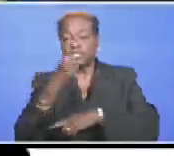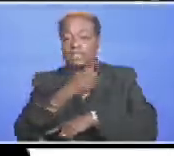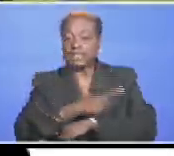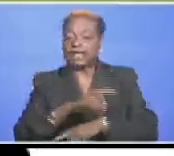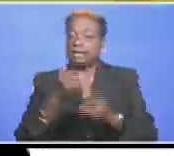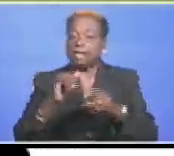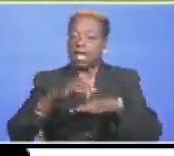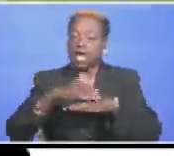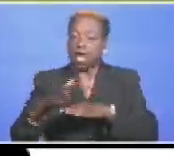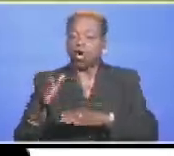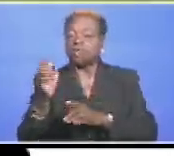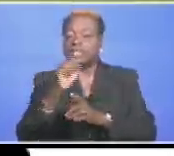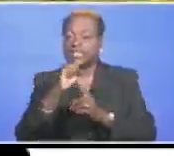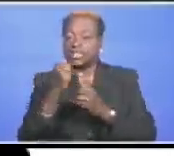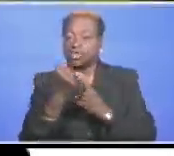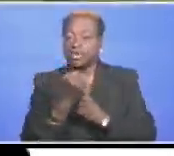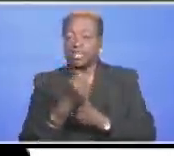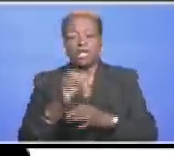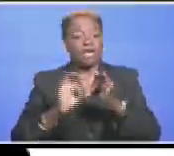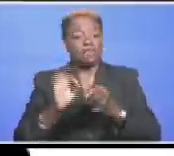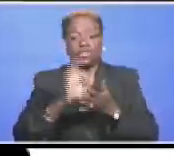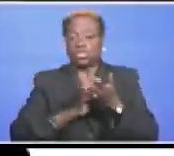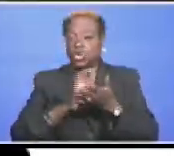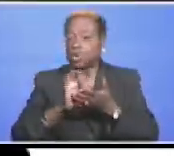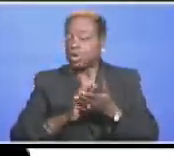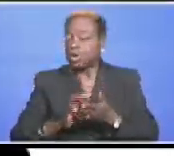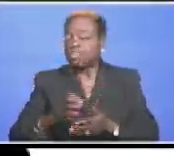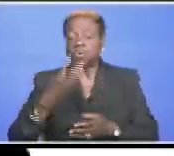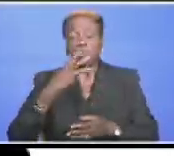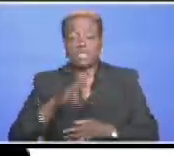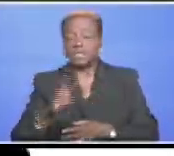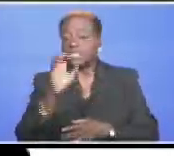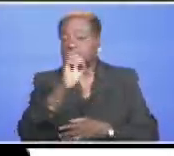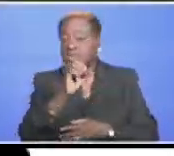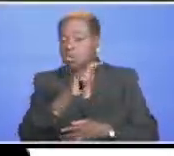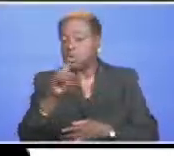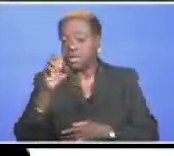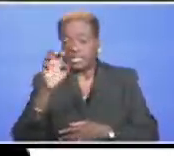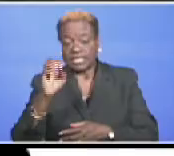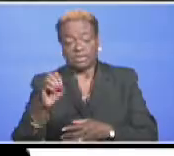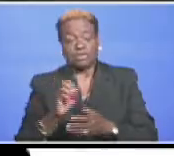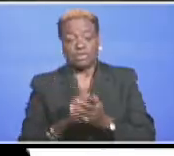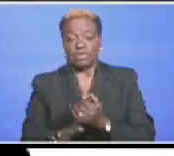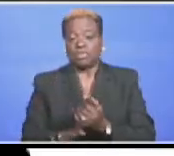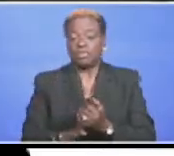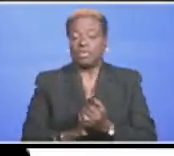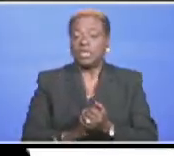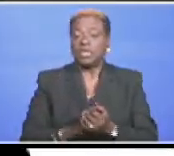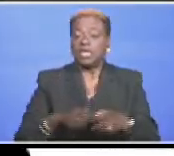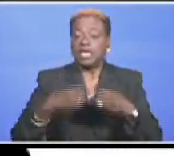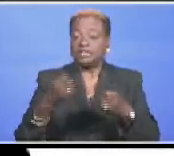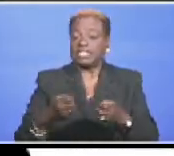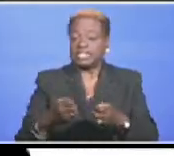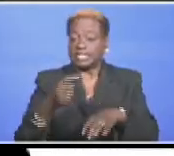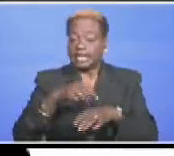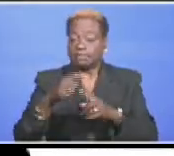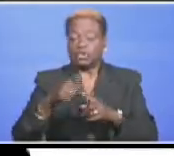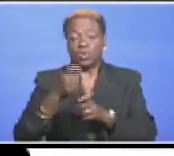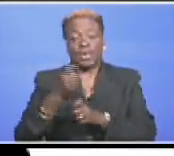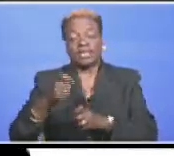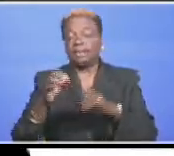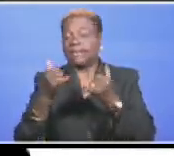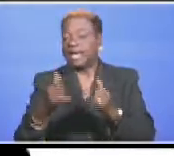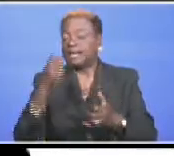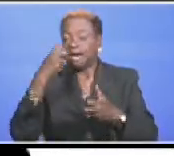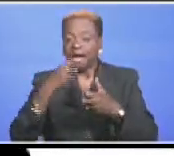situation, if you all don't score, the worst thing happen is 0-0. We fight it out in overtime. you give us a chance to win. They played hard all